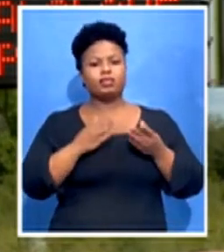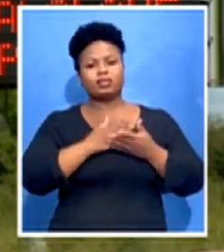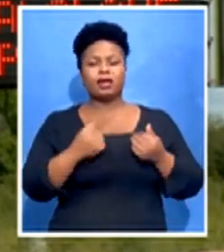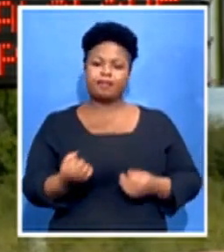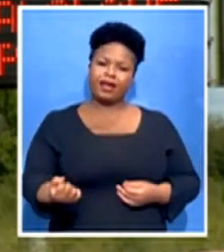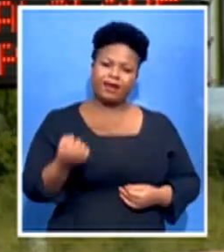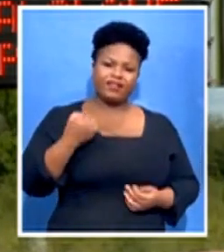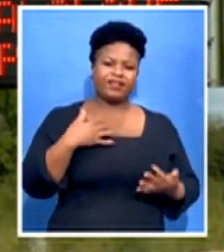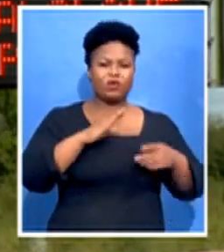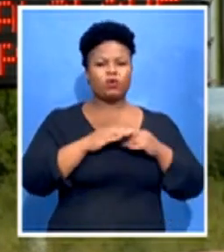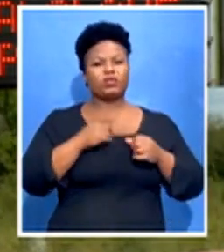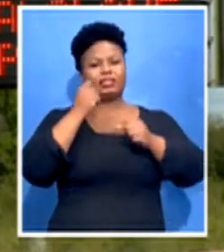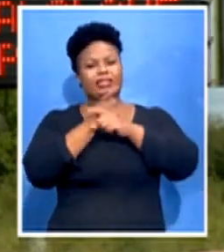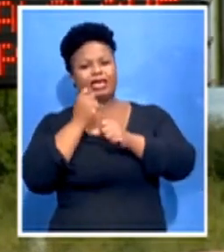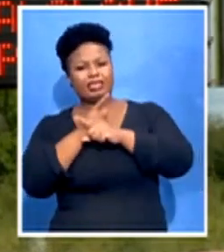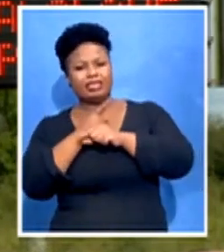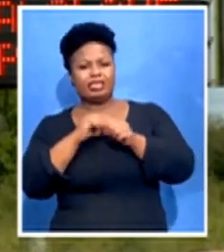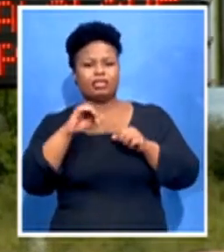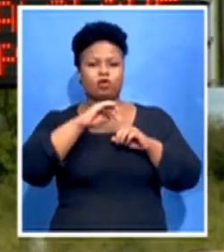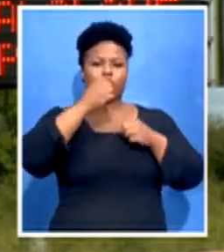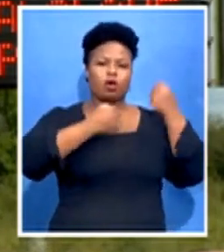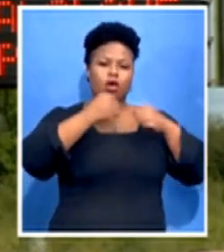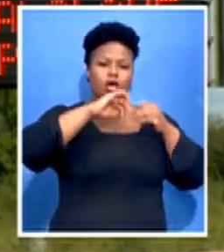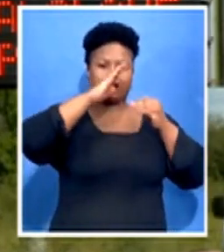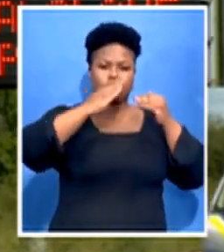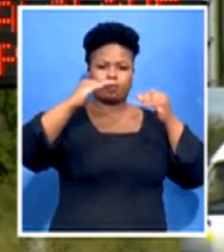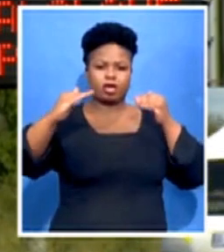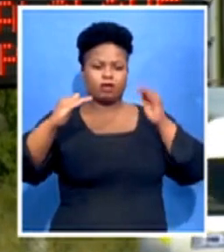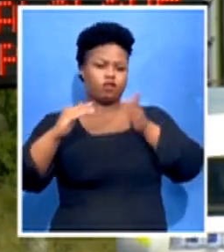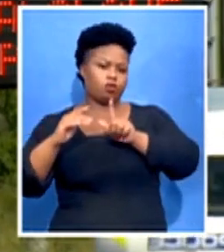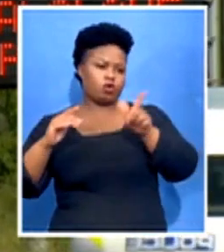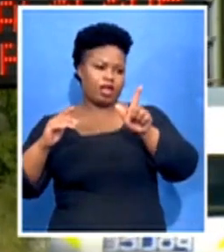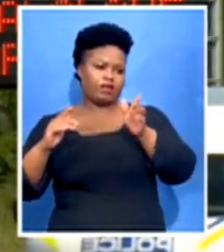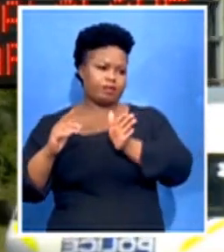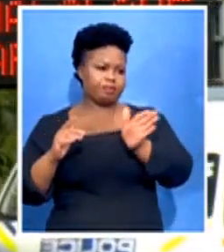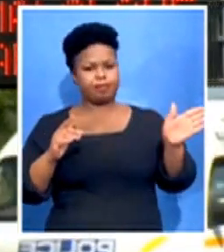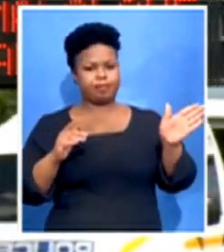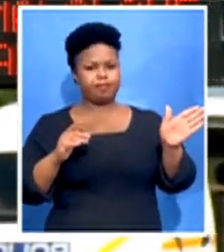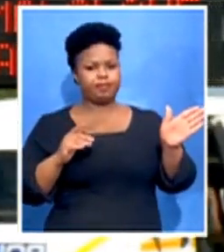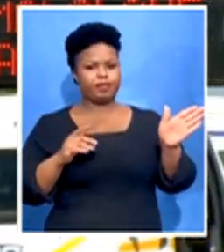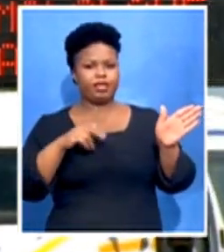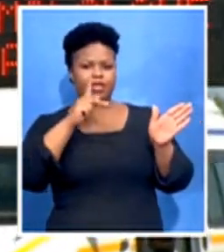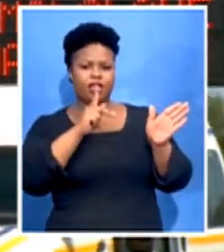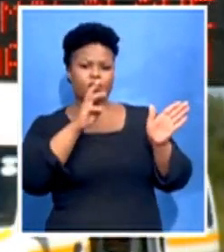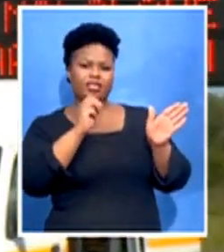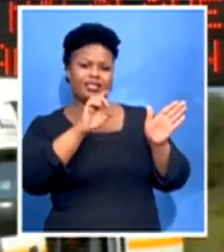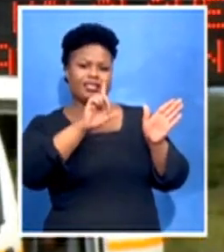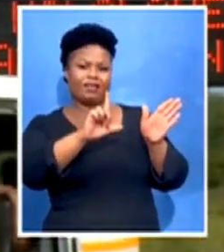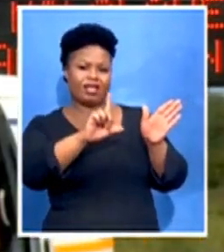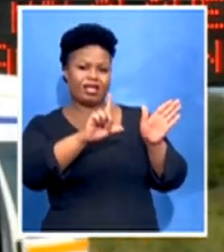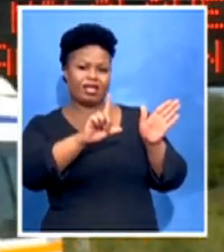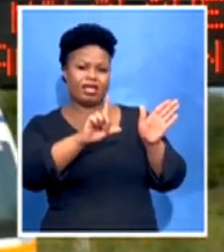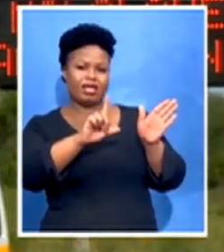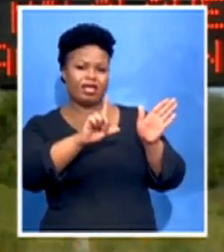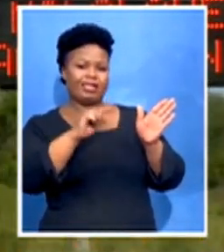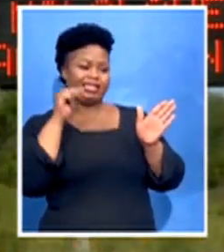are diverting them into my left, which is the entering what we call kilometer 7, which is an extended port. And that's where they are going